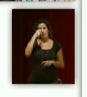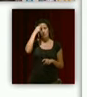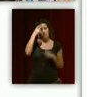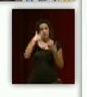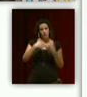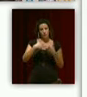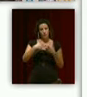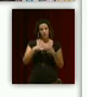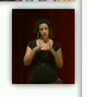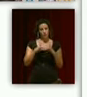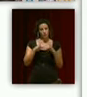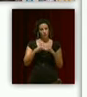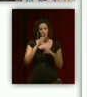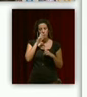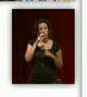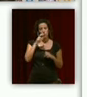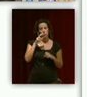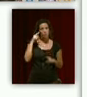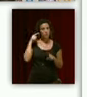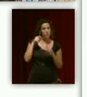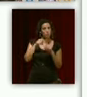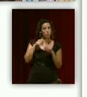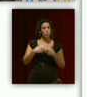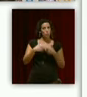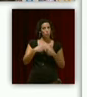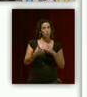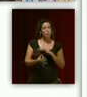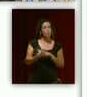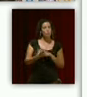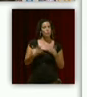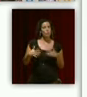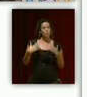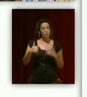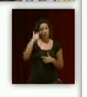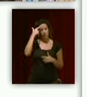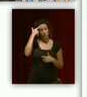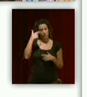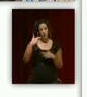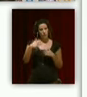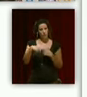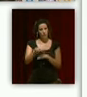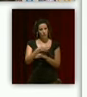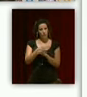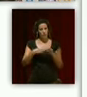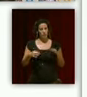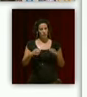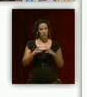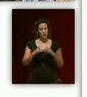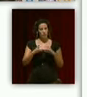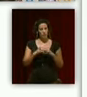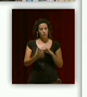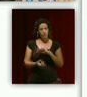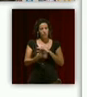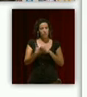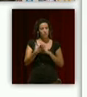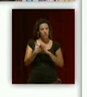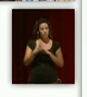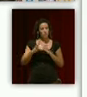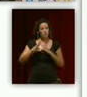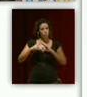We also take into consideration brain signals and biomechanics,